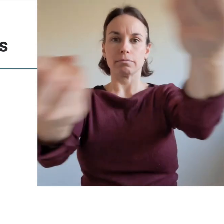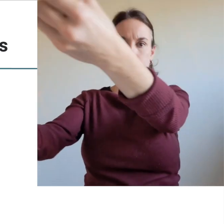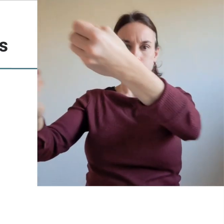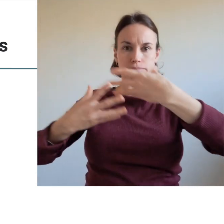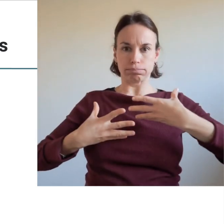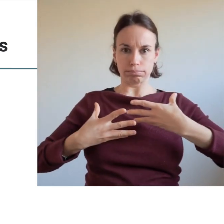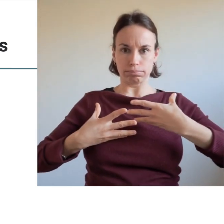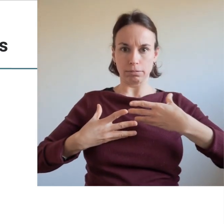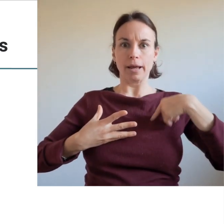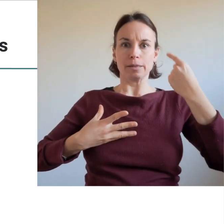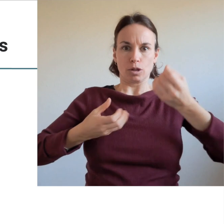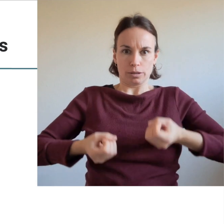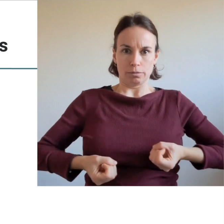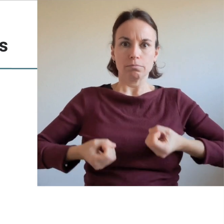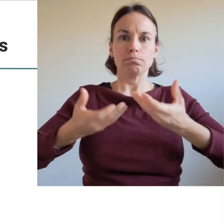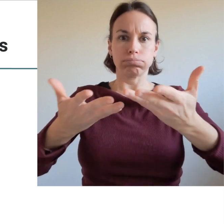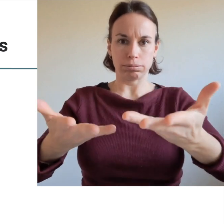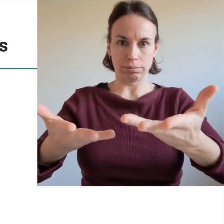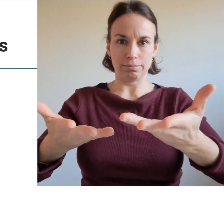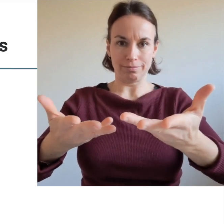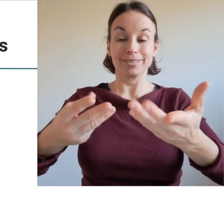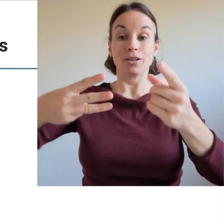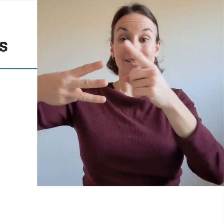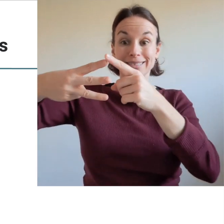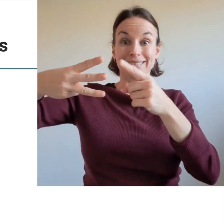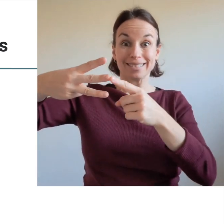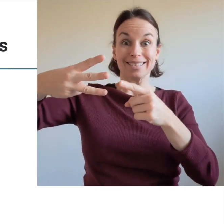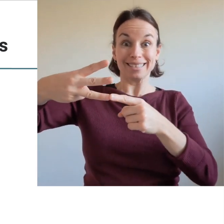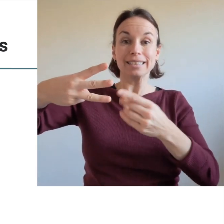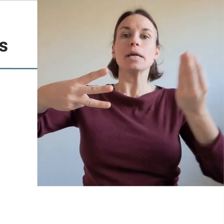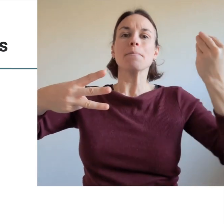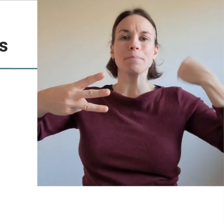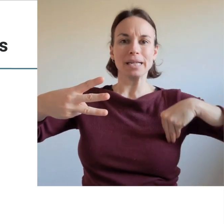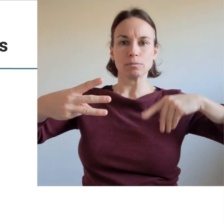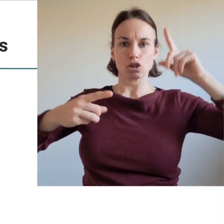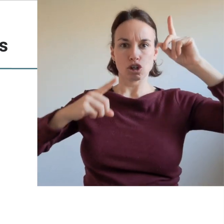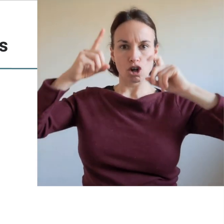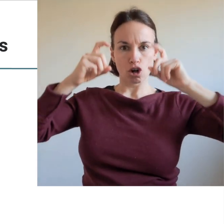So the same noun manuals are compatible with all three scenarios.